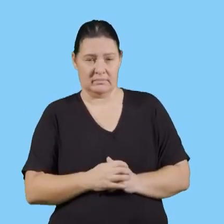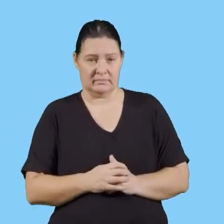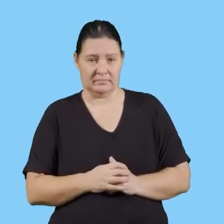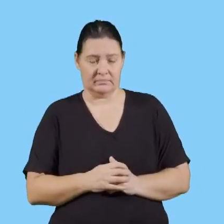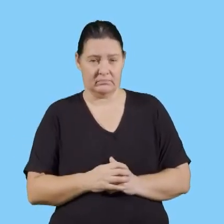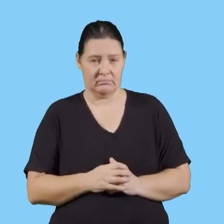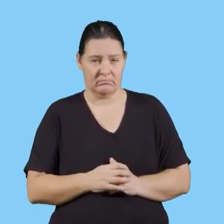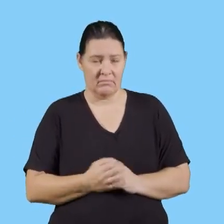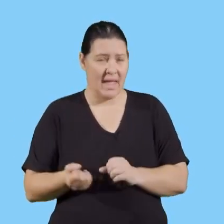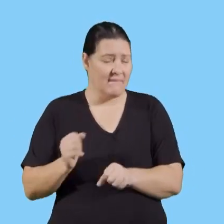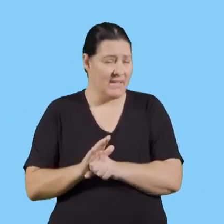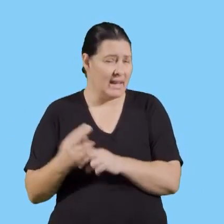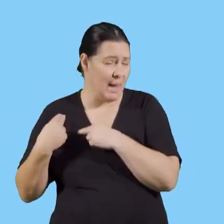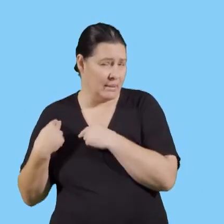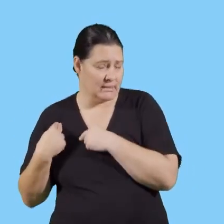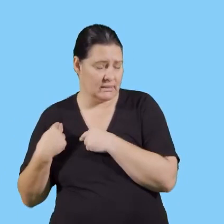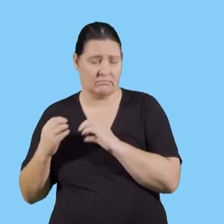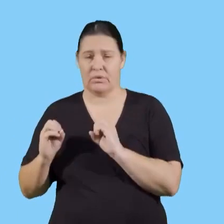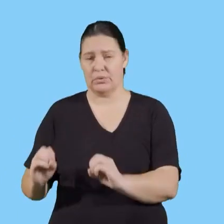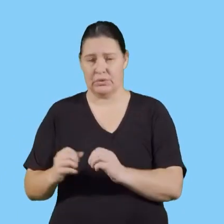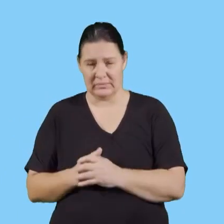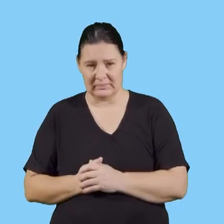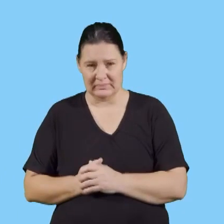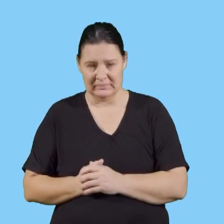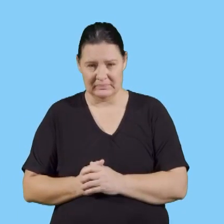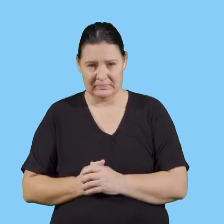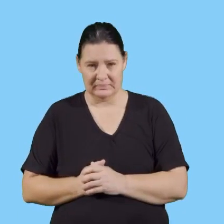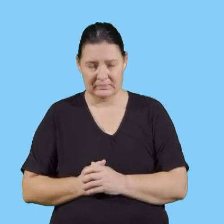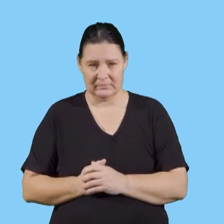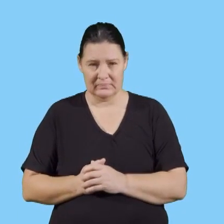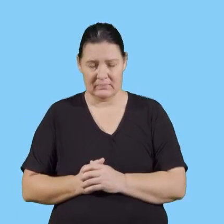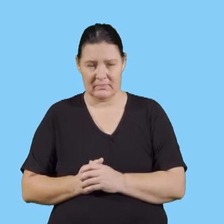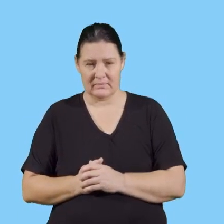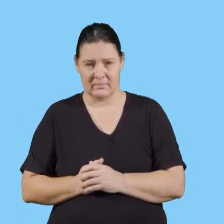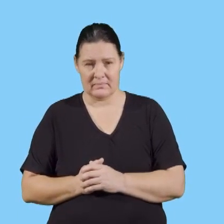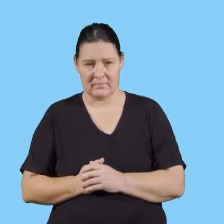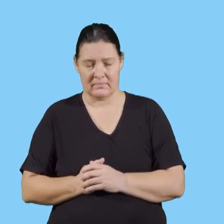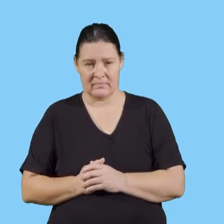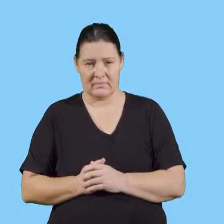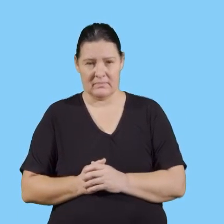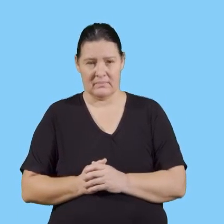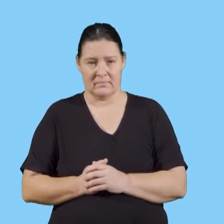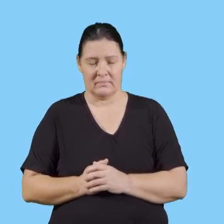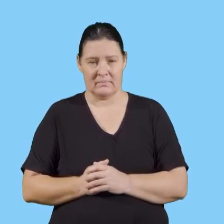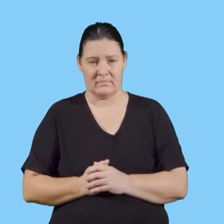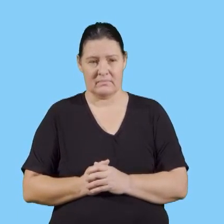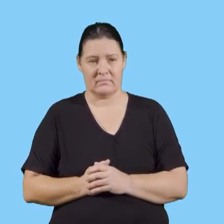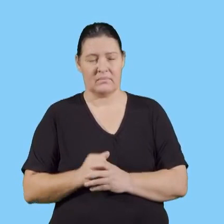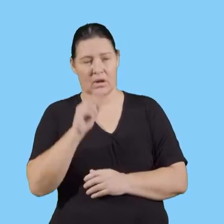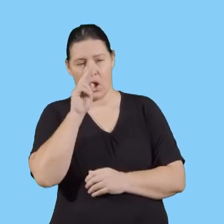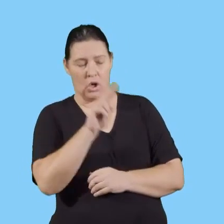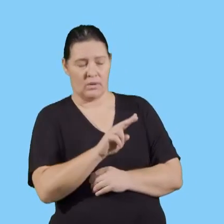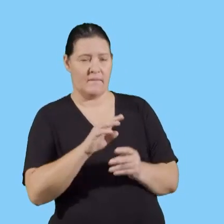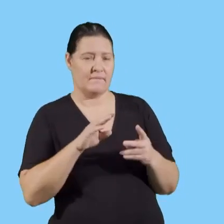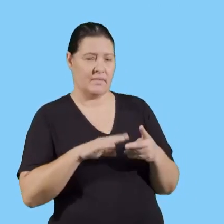Is there any effect on my liabilities? Definitely no effect on my liabilities. Let's look at the fifth